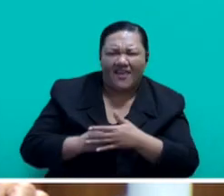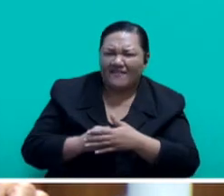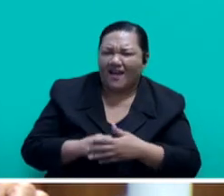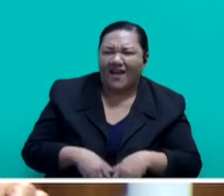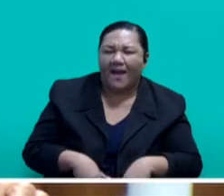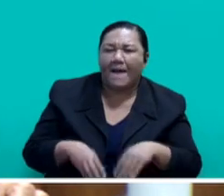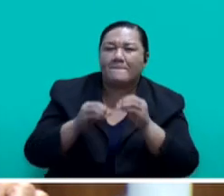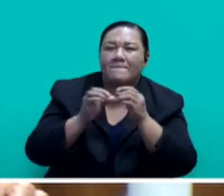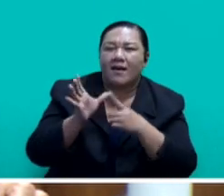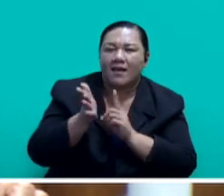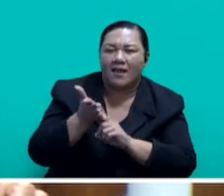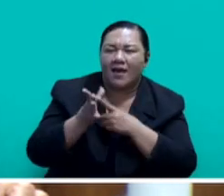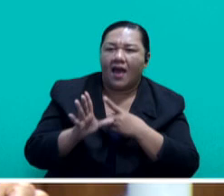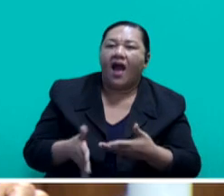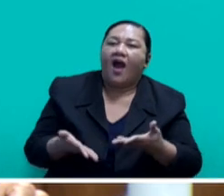How could he face